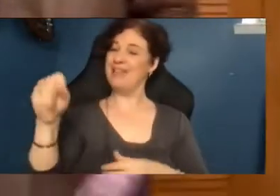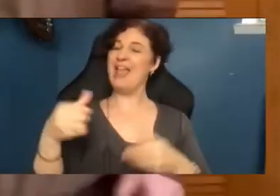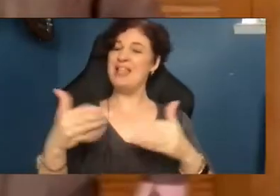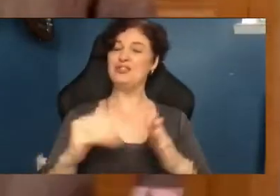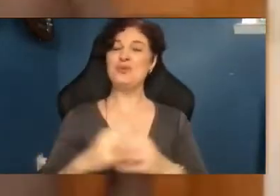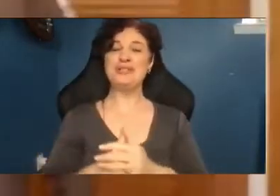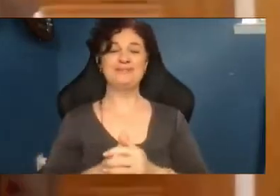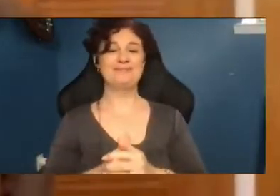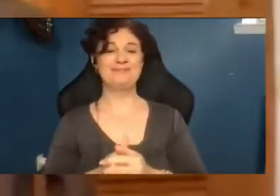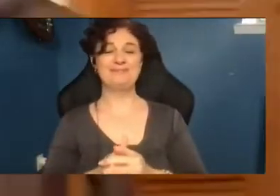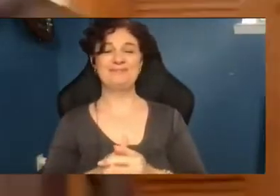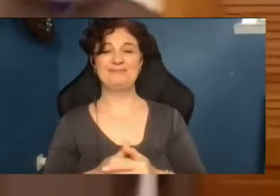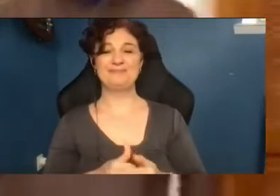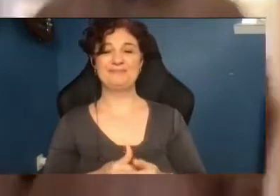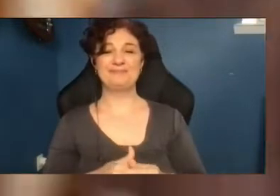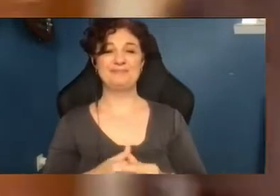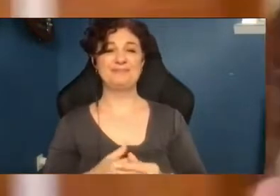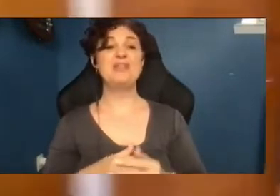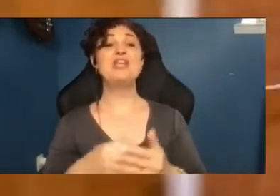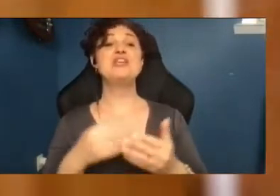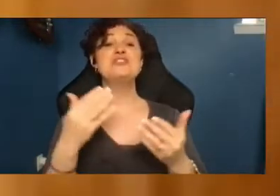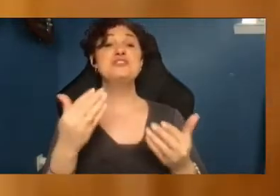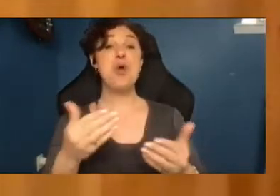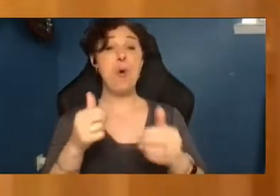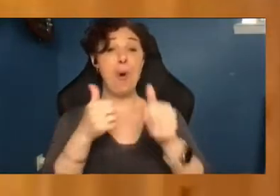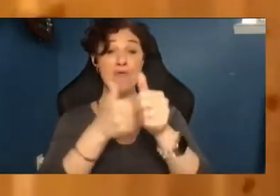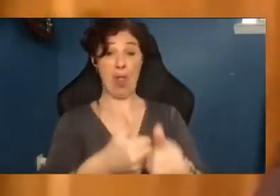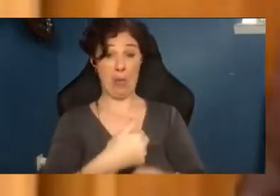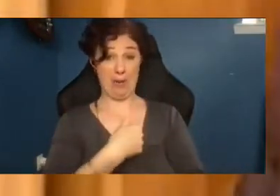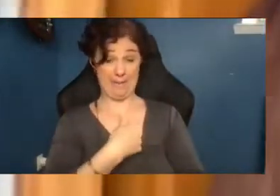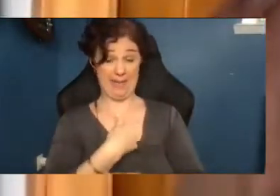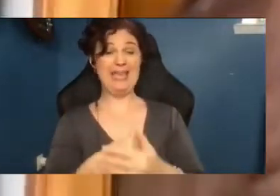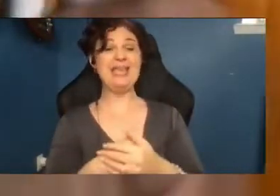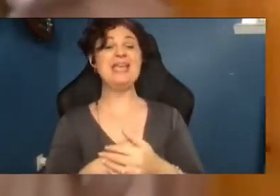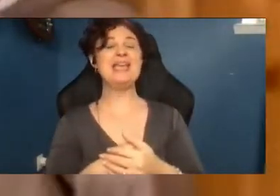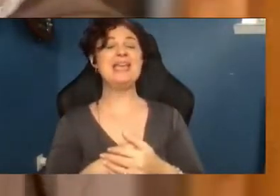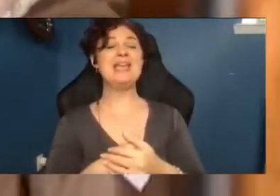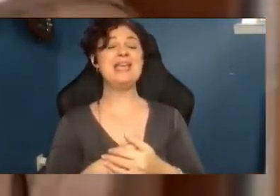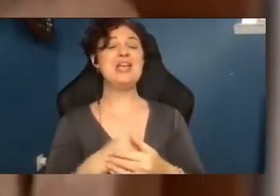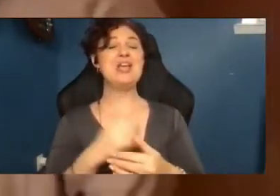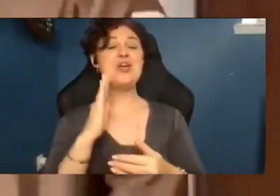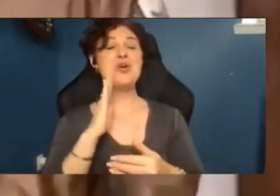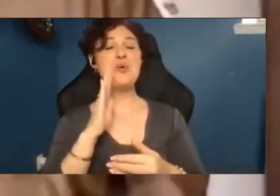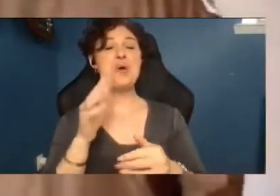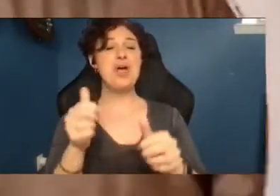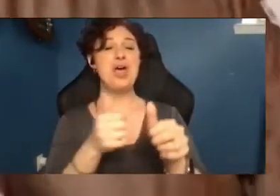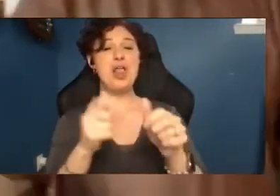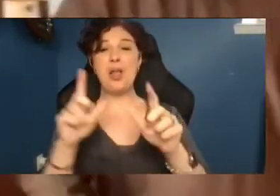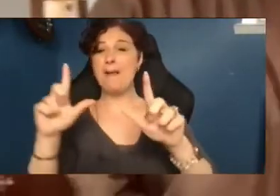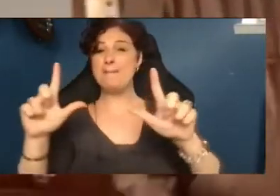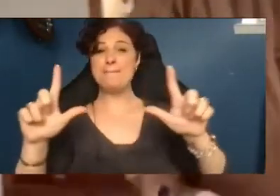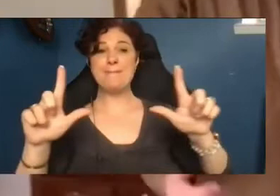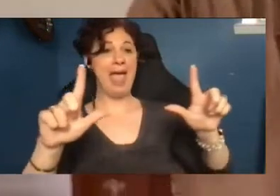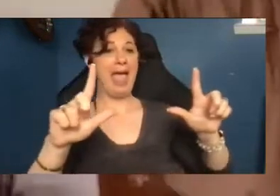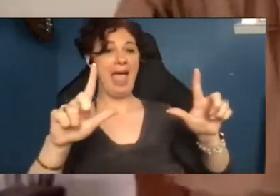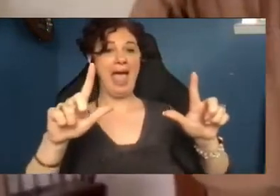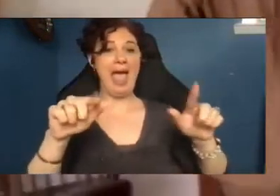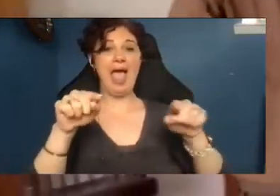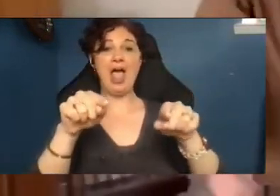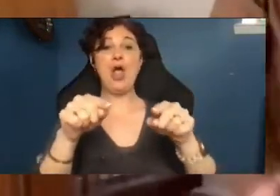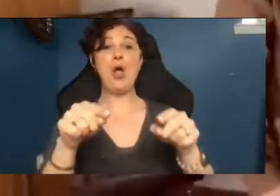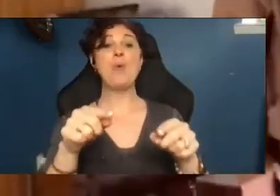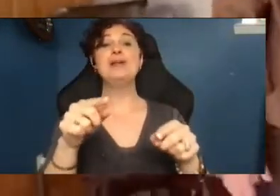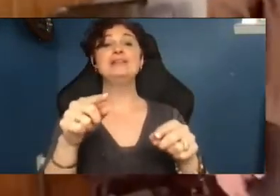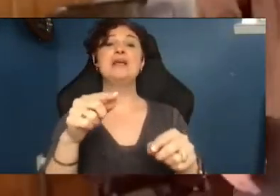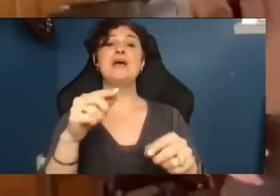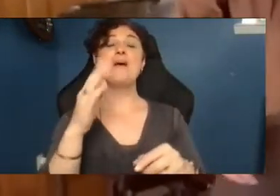right. So following me, we're gonna pan over into what is the